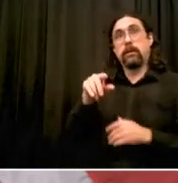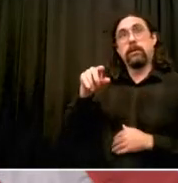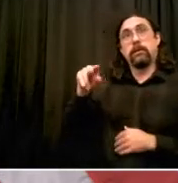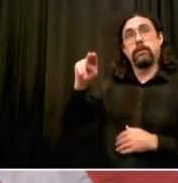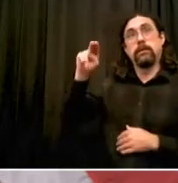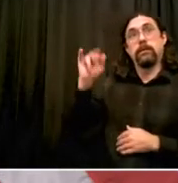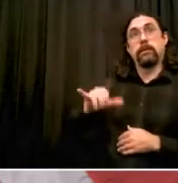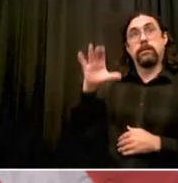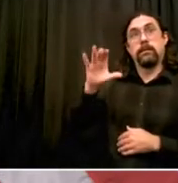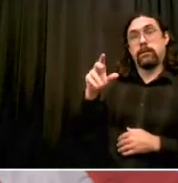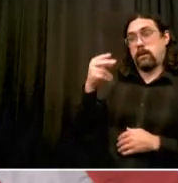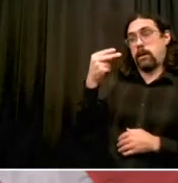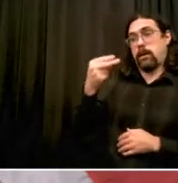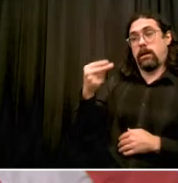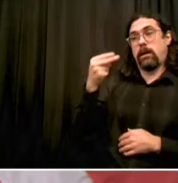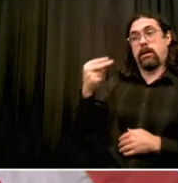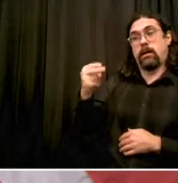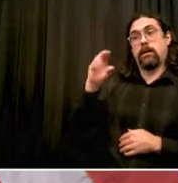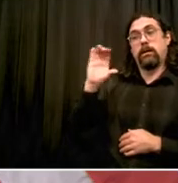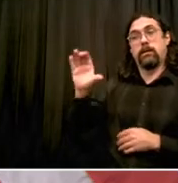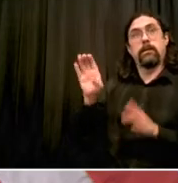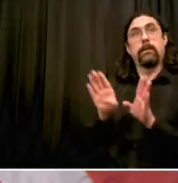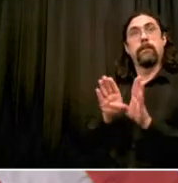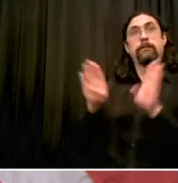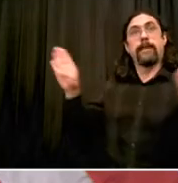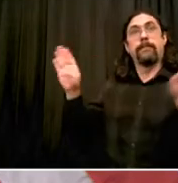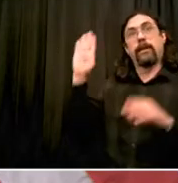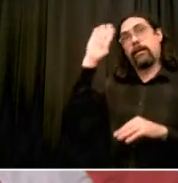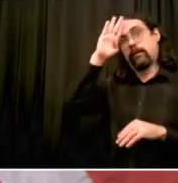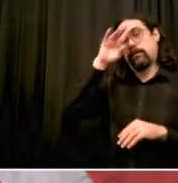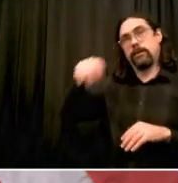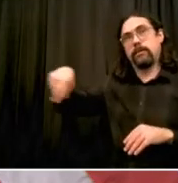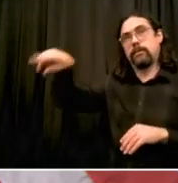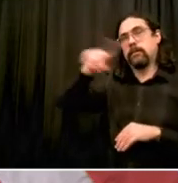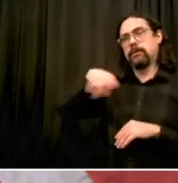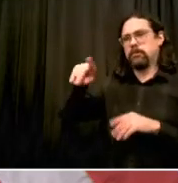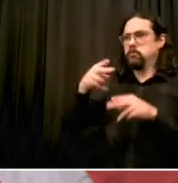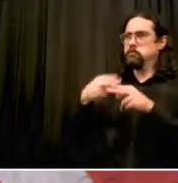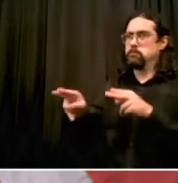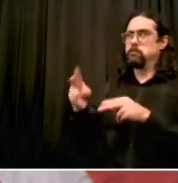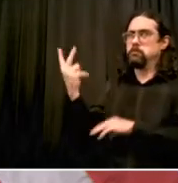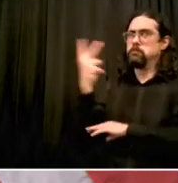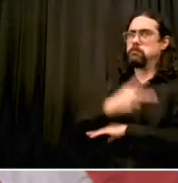you get the lab turnaround time that you need to keep your family safe. There